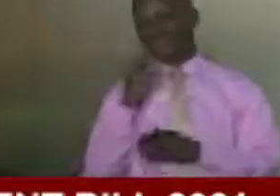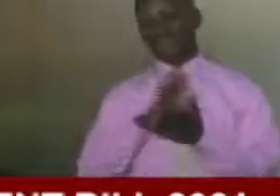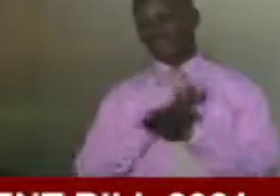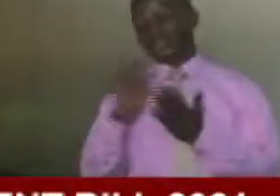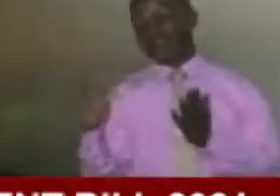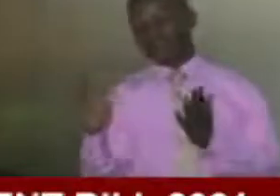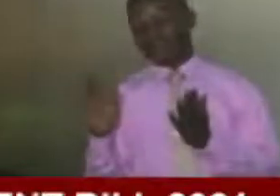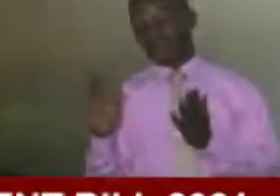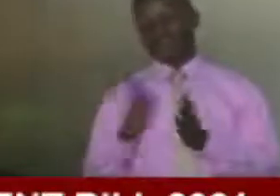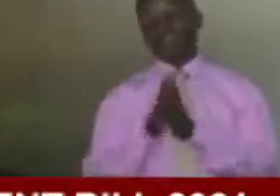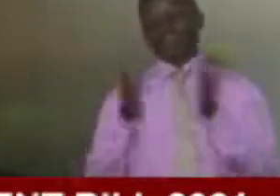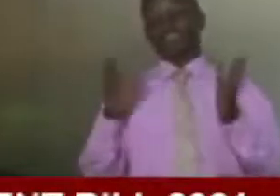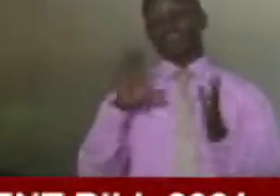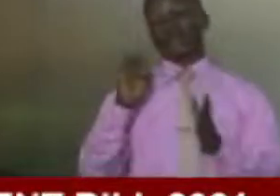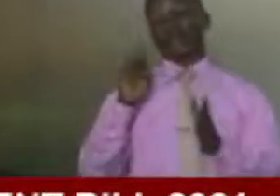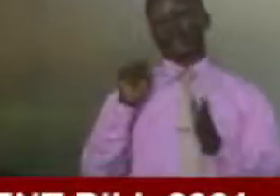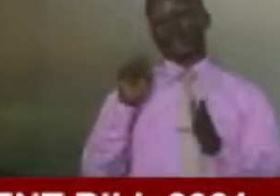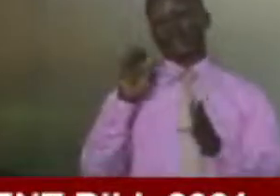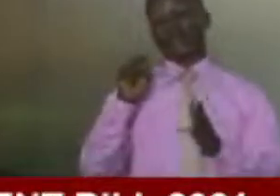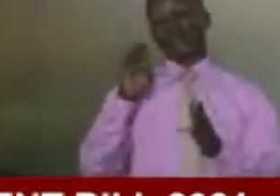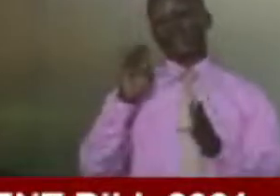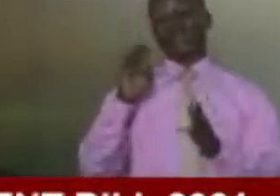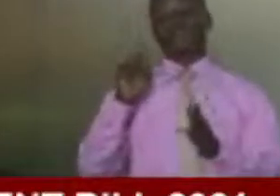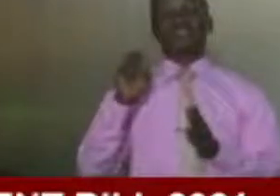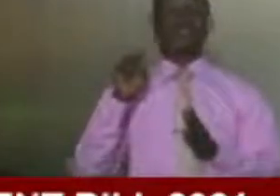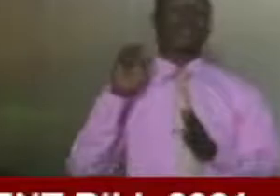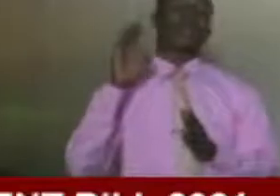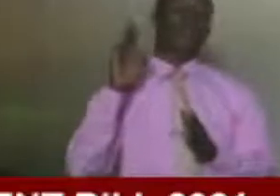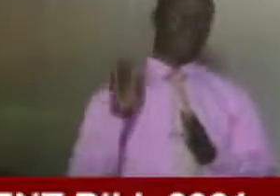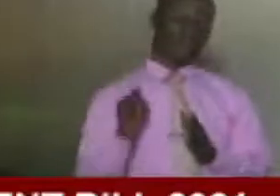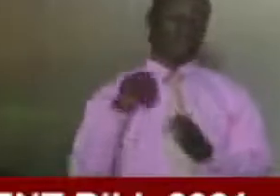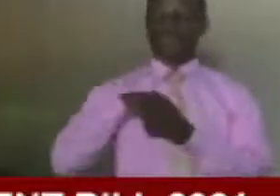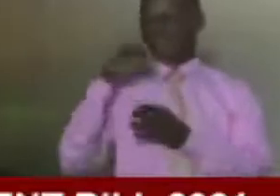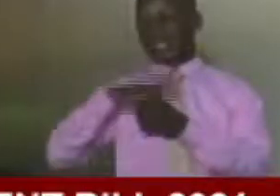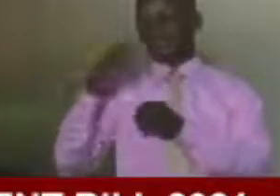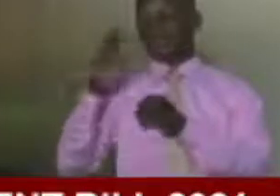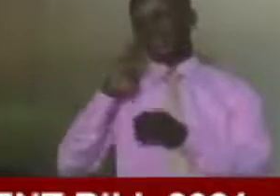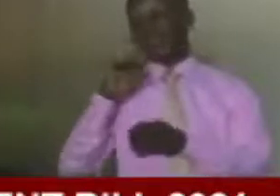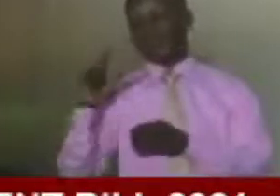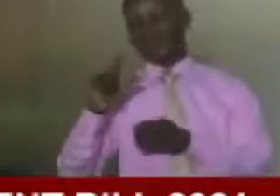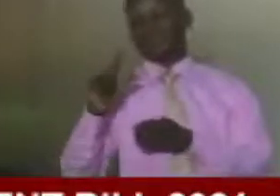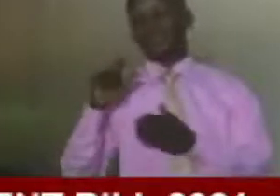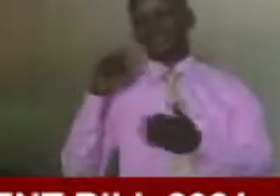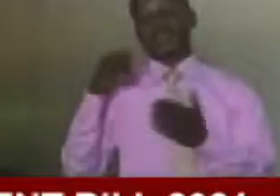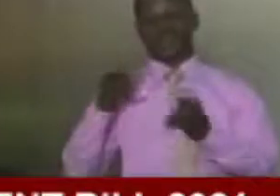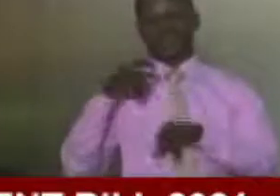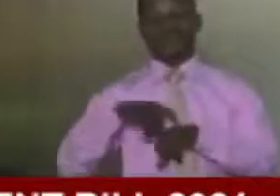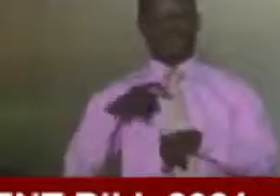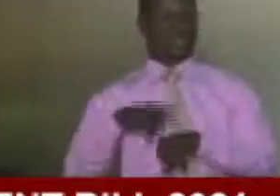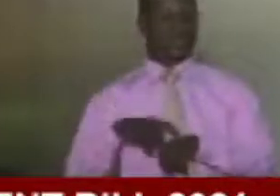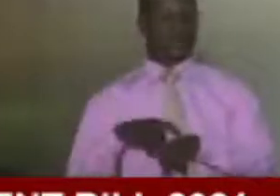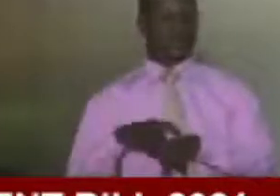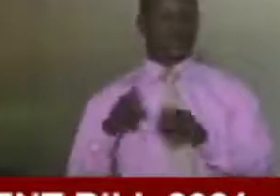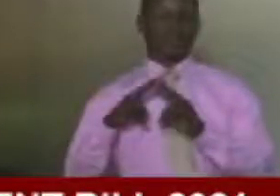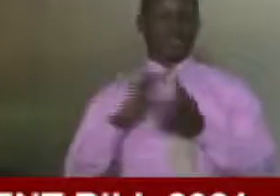general consensus among a lot of Nigerians that the electoral bill, you know, is timely. And it is clear